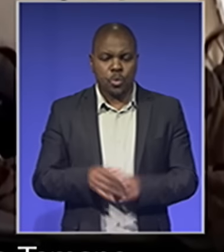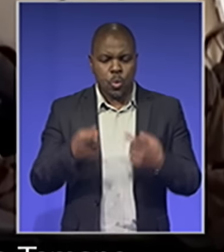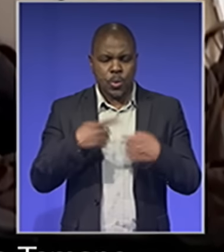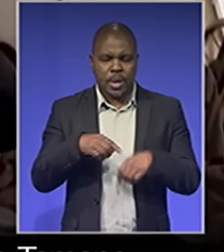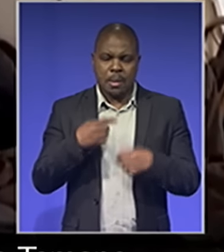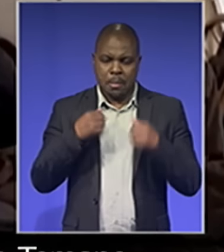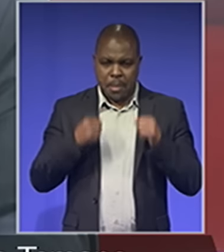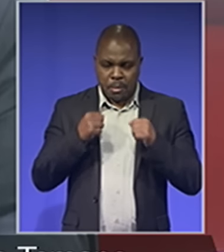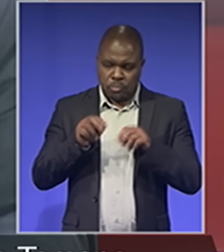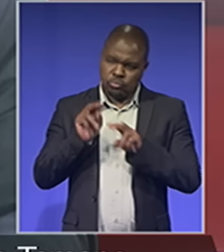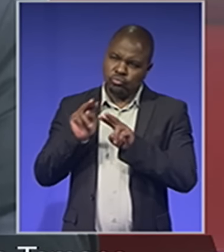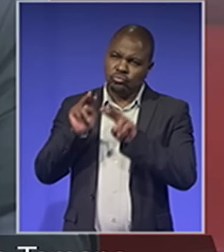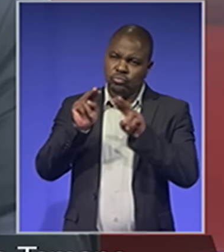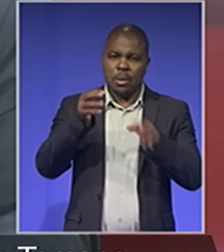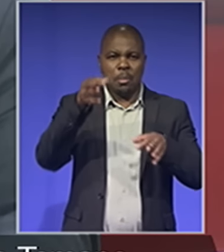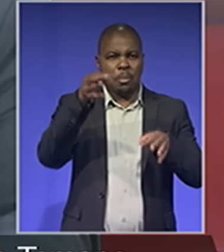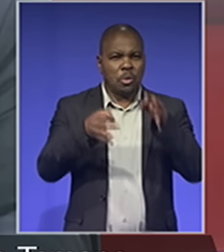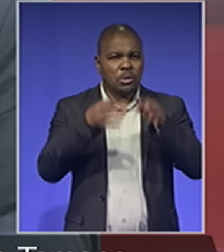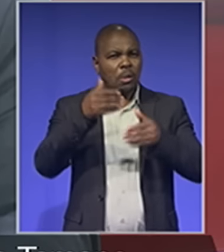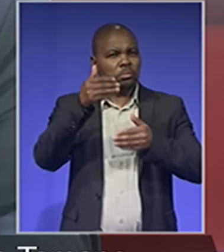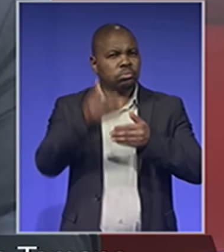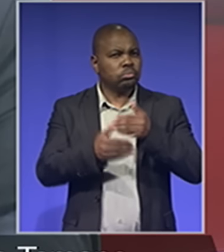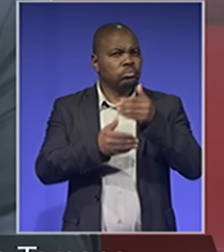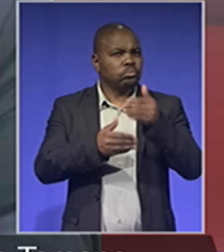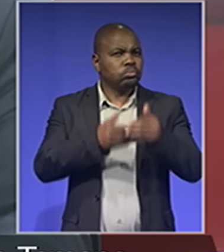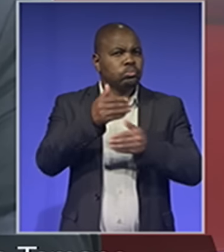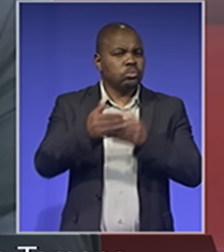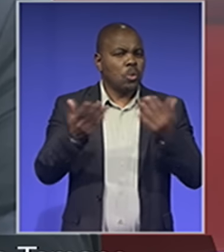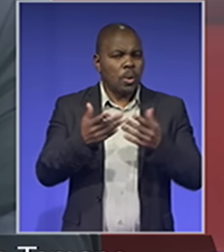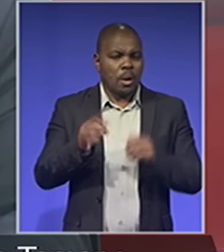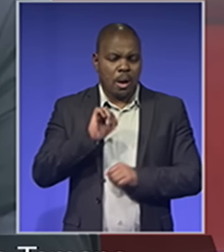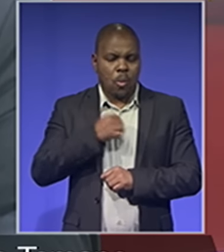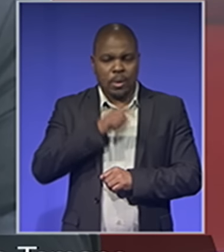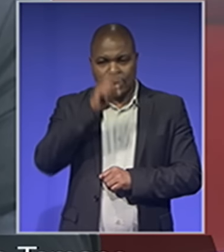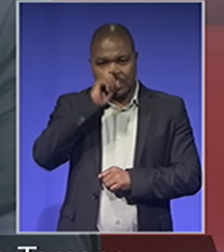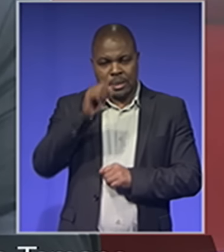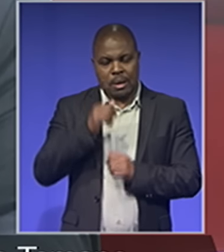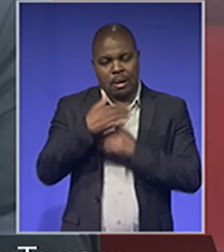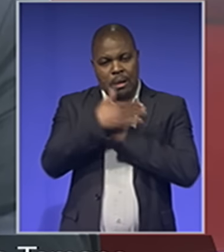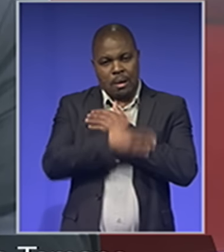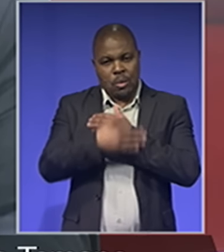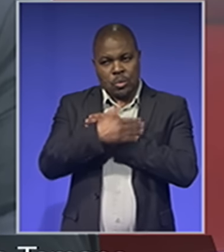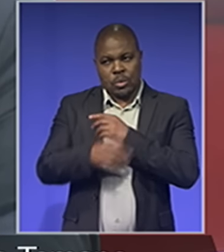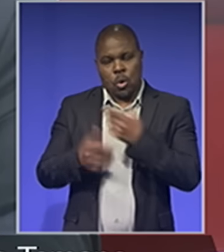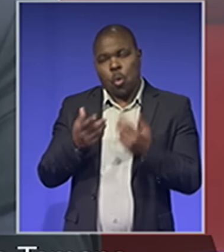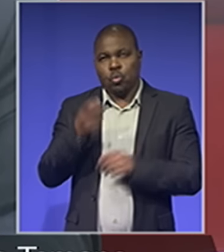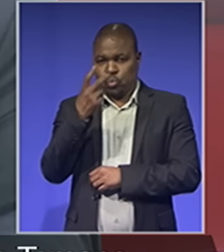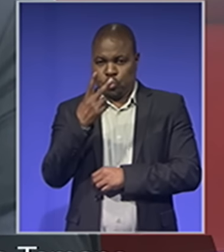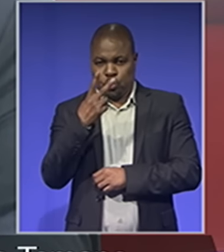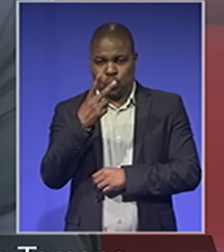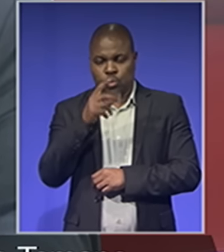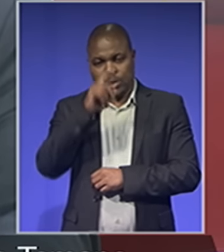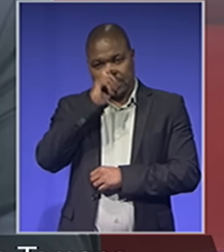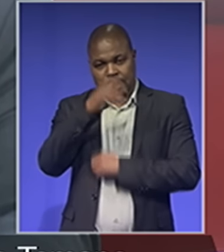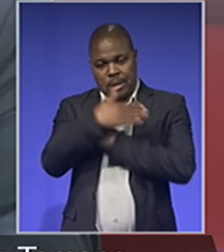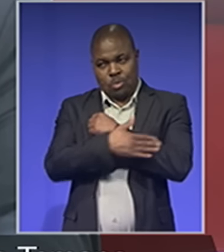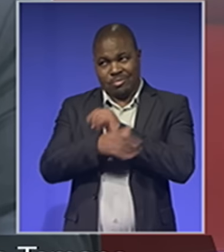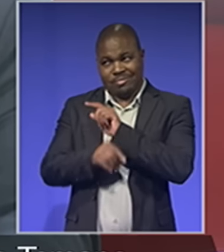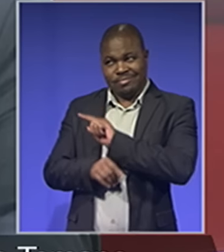observe political developments in one of our sister countries, or two of our sister